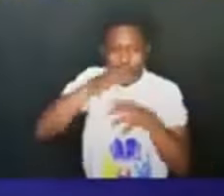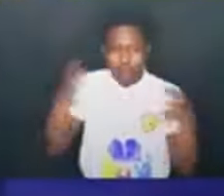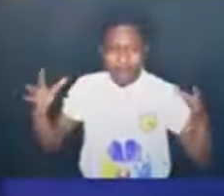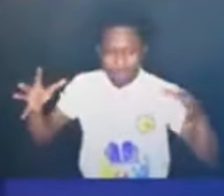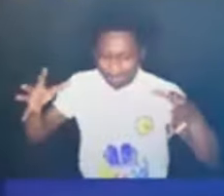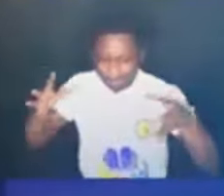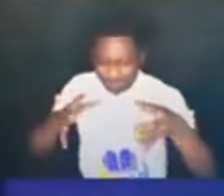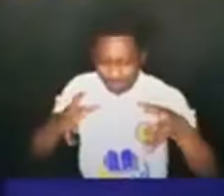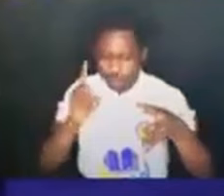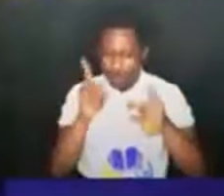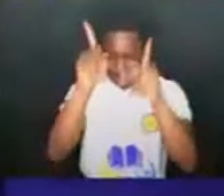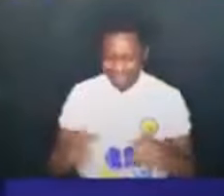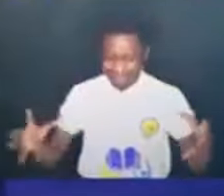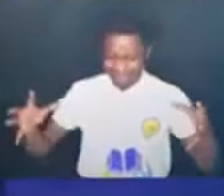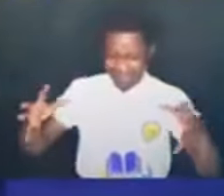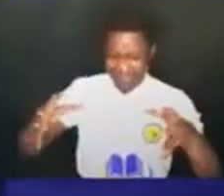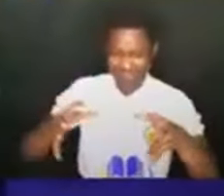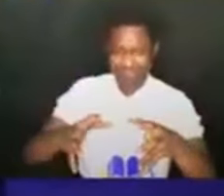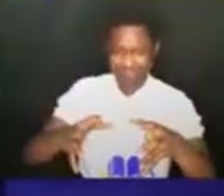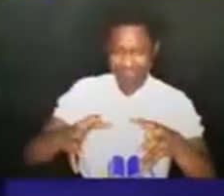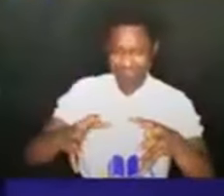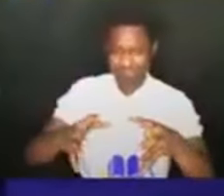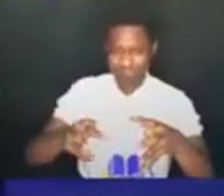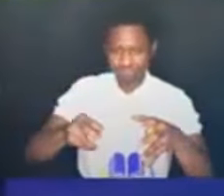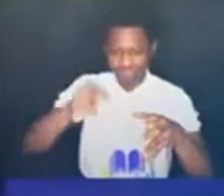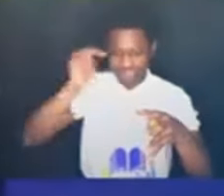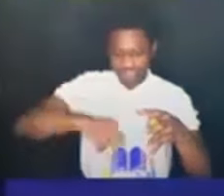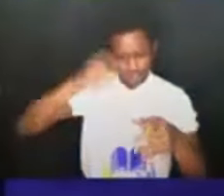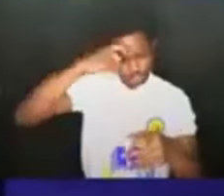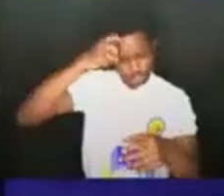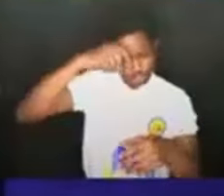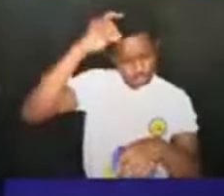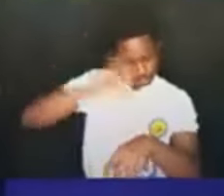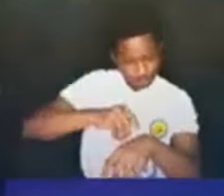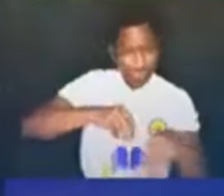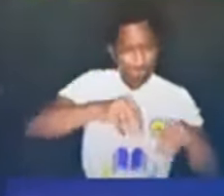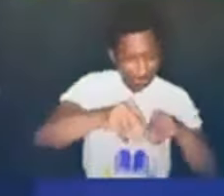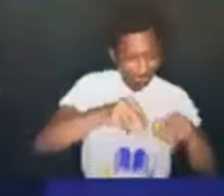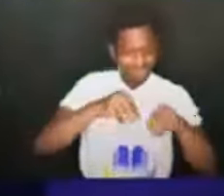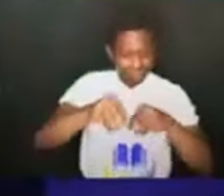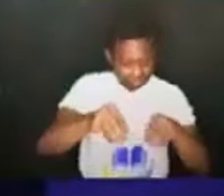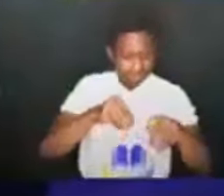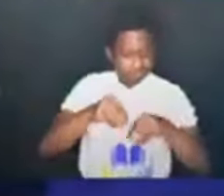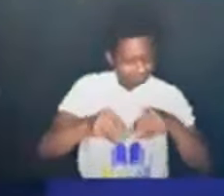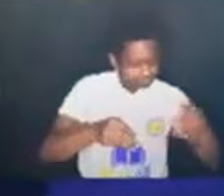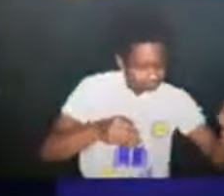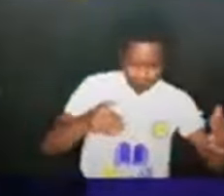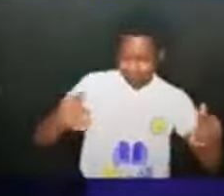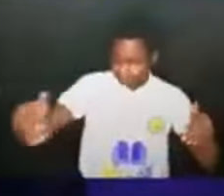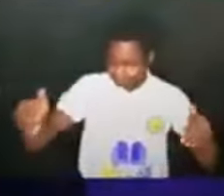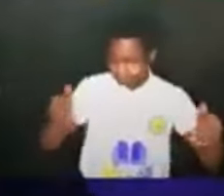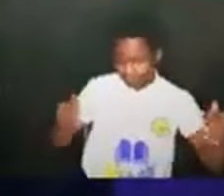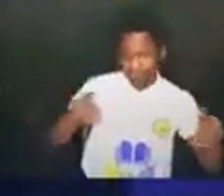one human. You need wisdom to manage them. So that even though they